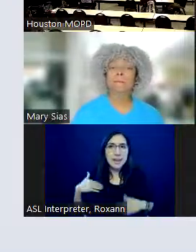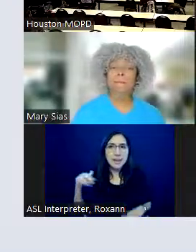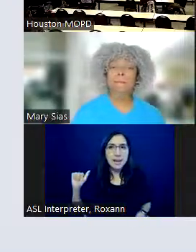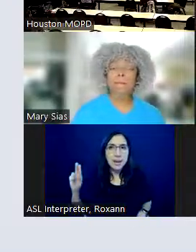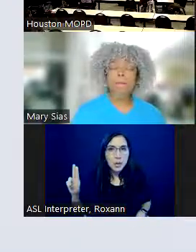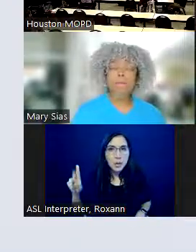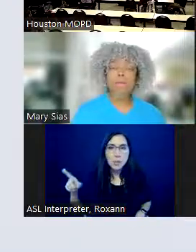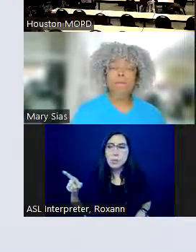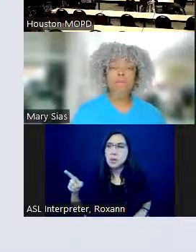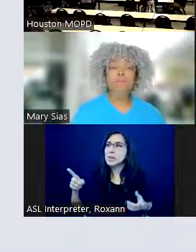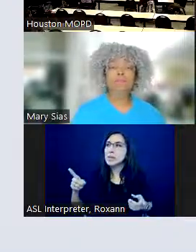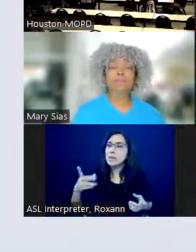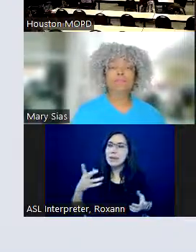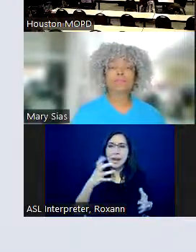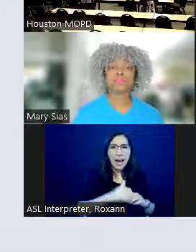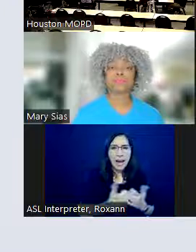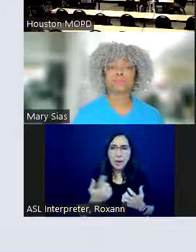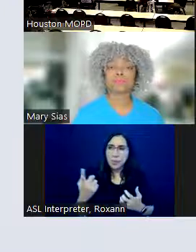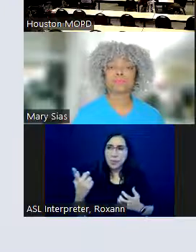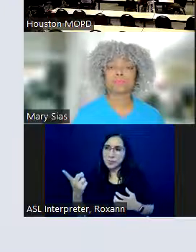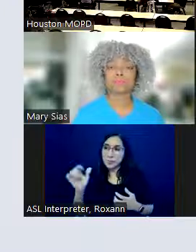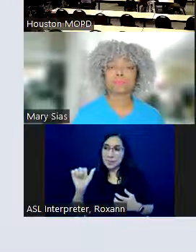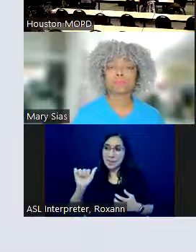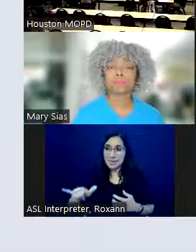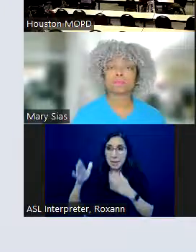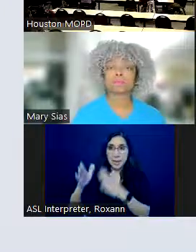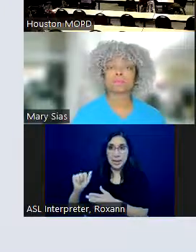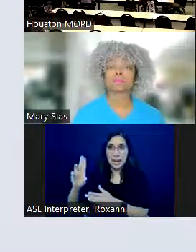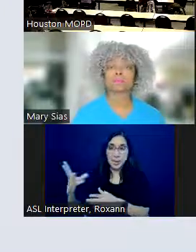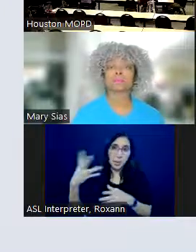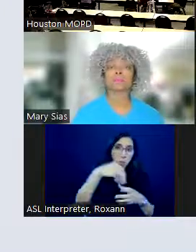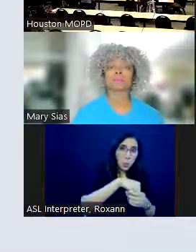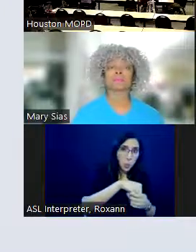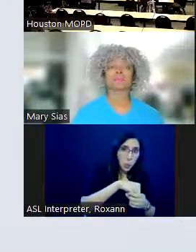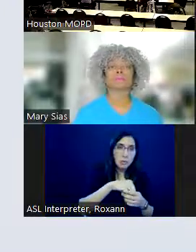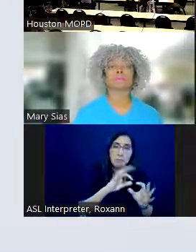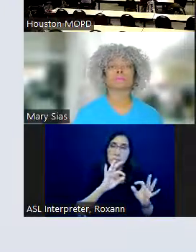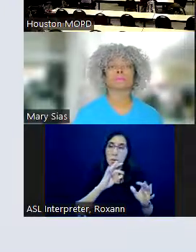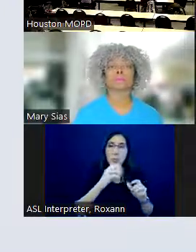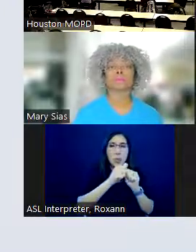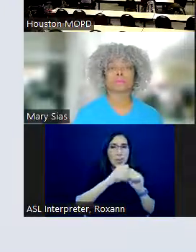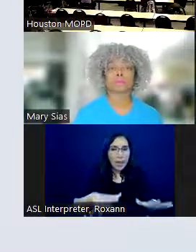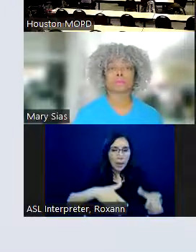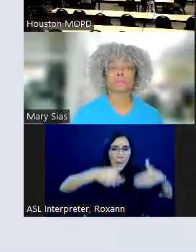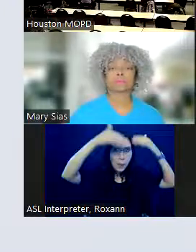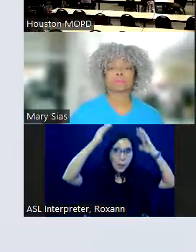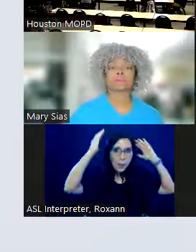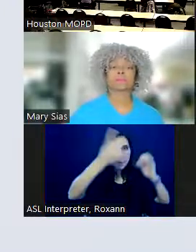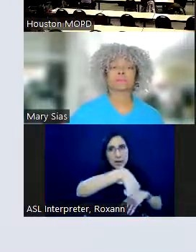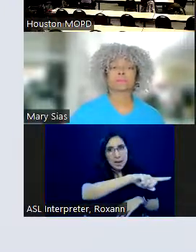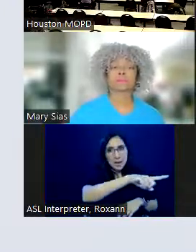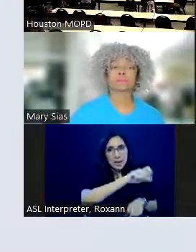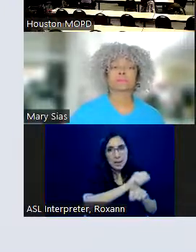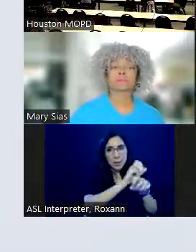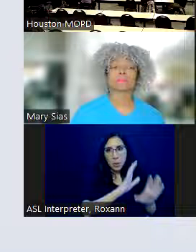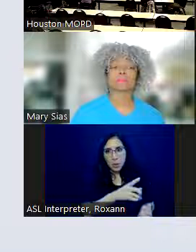I'm including everyone without feeling overwhelmed or without feeling like you're overwhelming someone? I love that. I would say